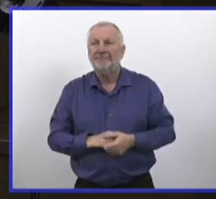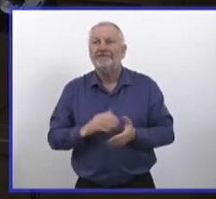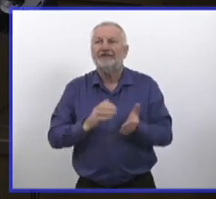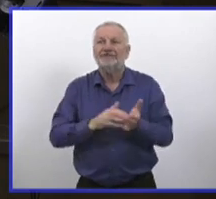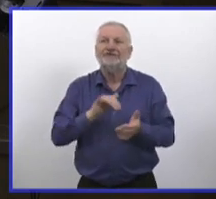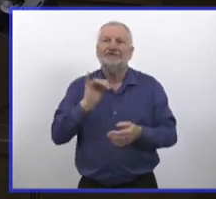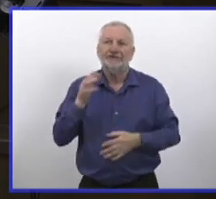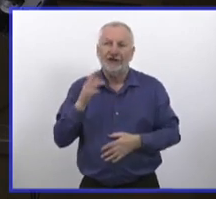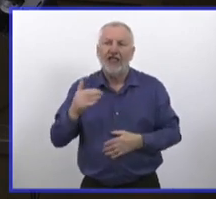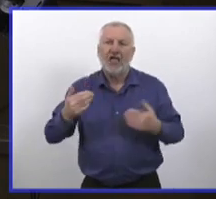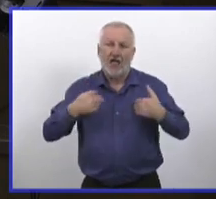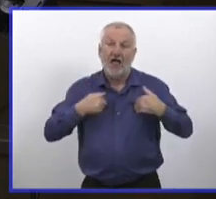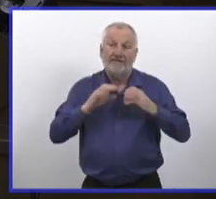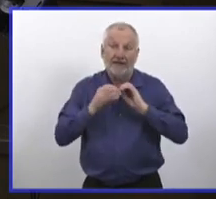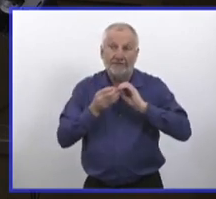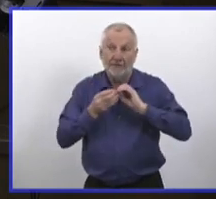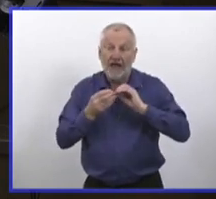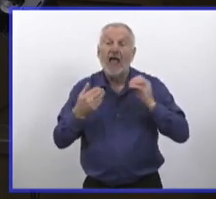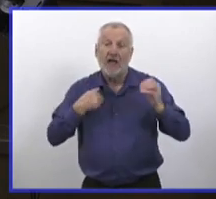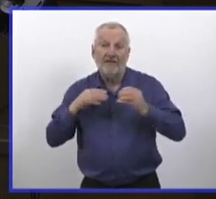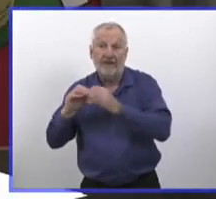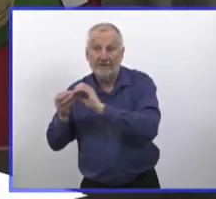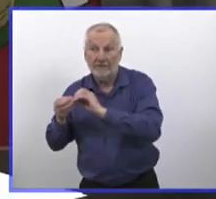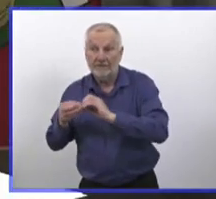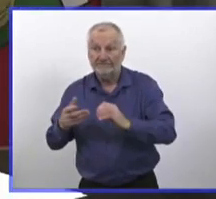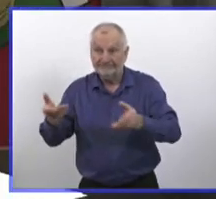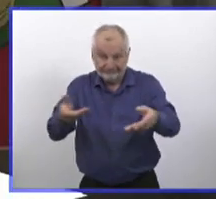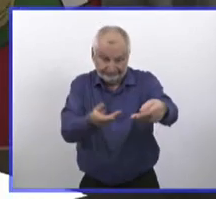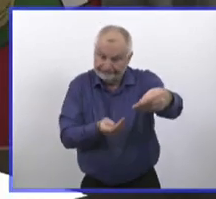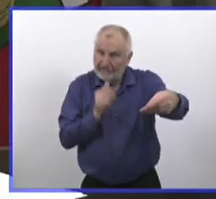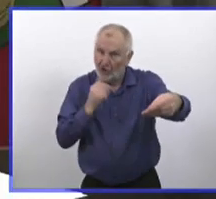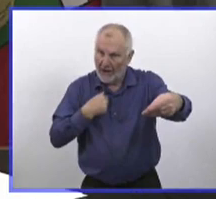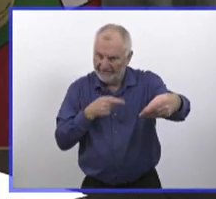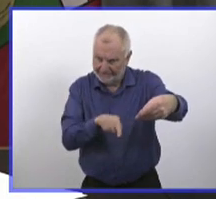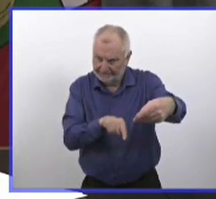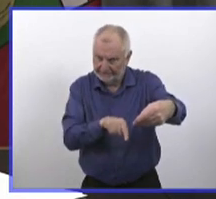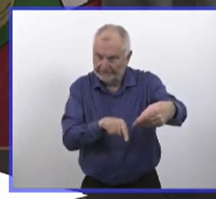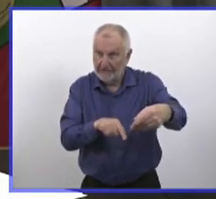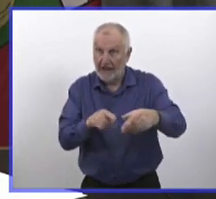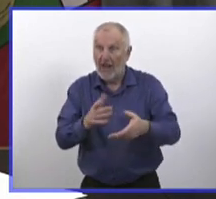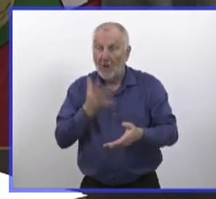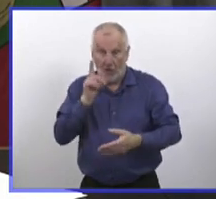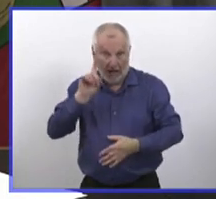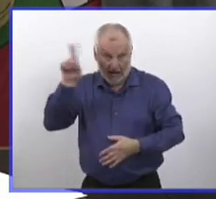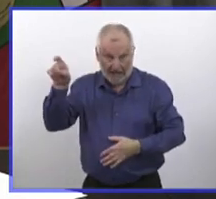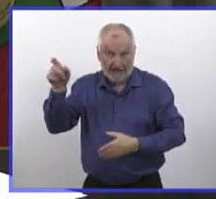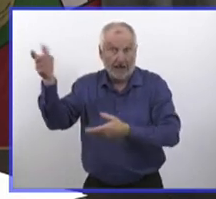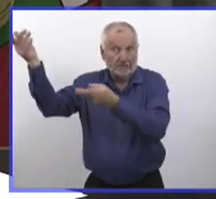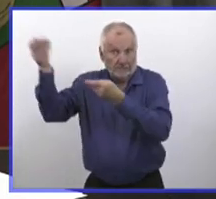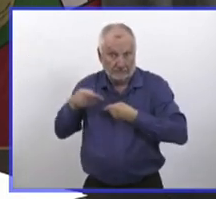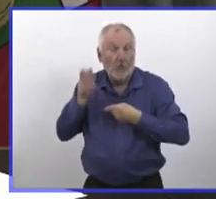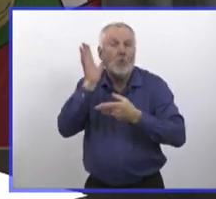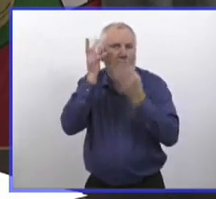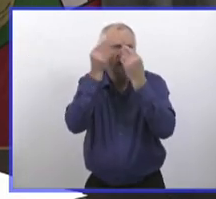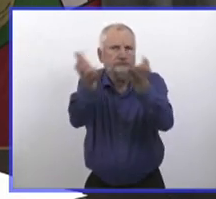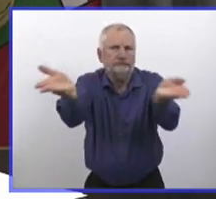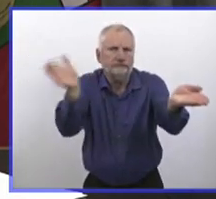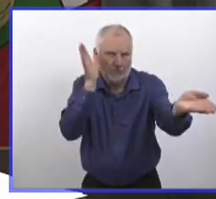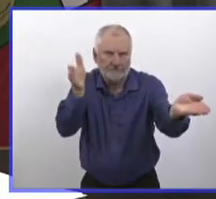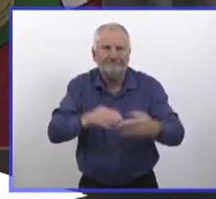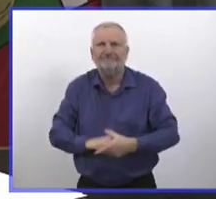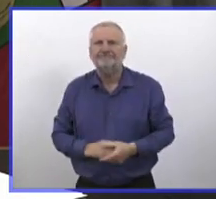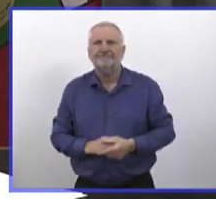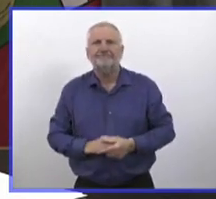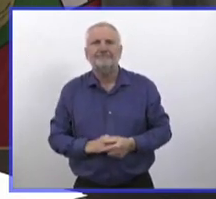to our surveillance team to see what they might be able to provide more publicly. But we did use estimates